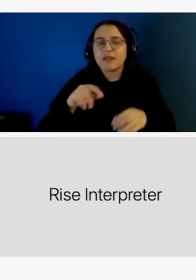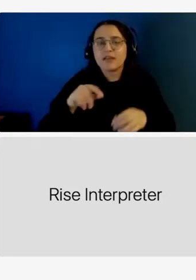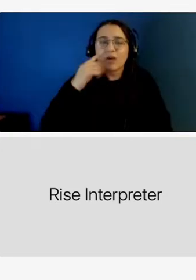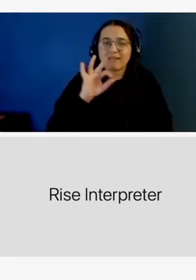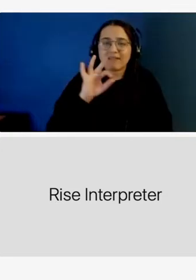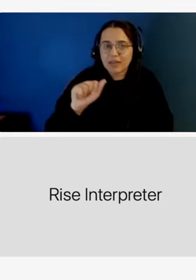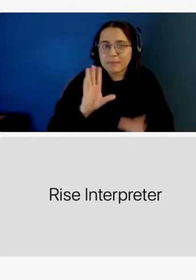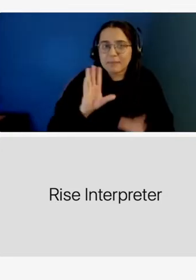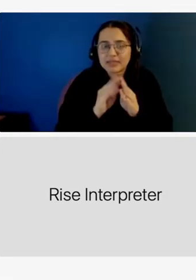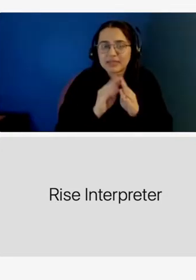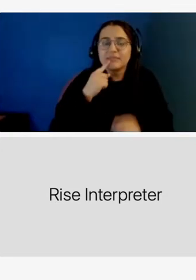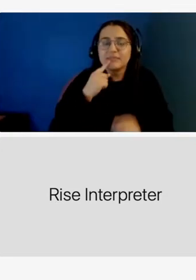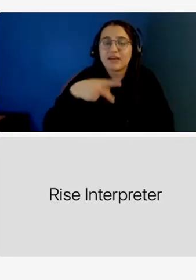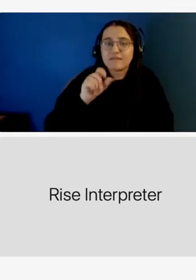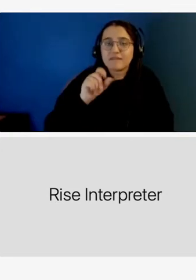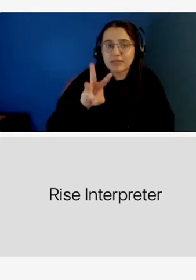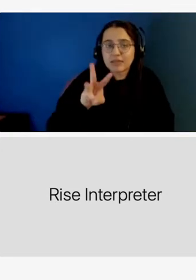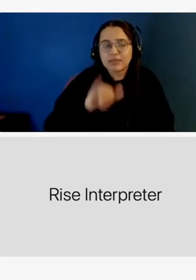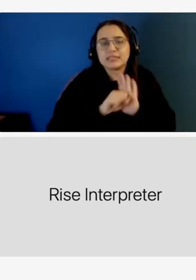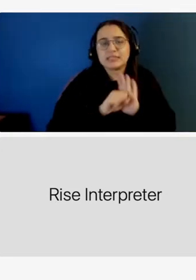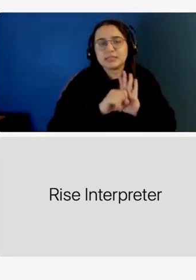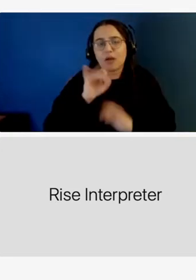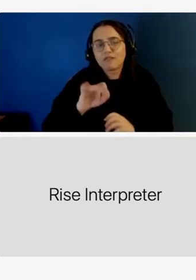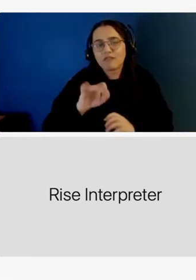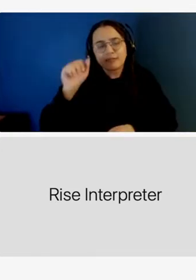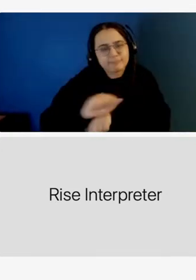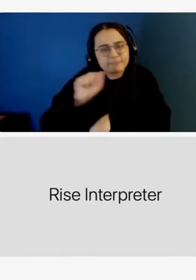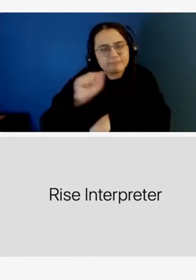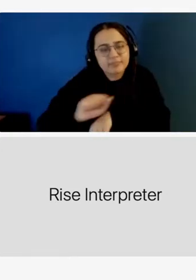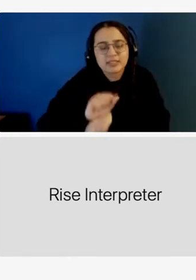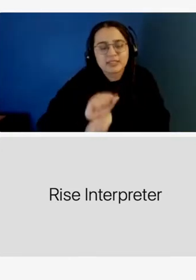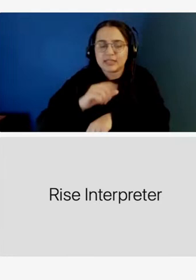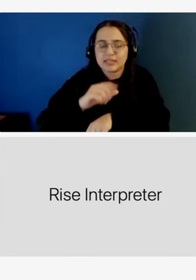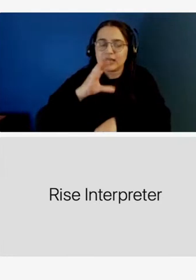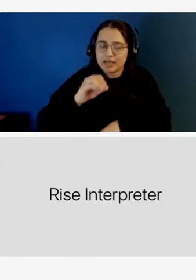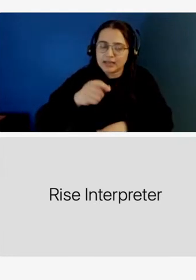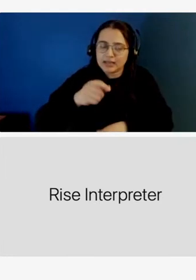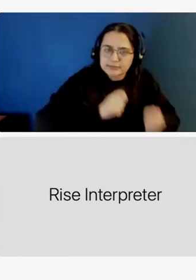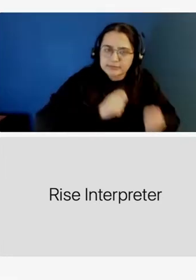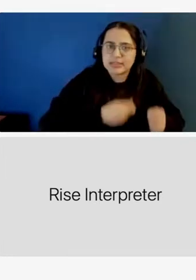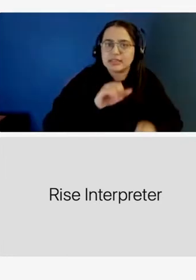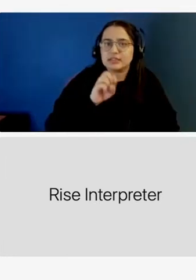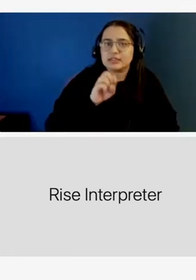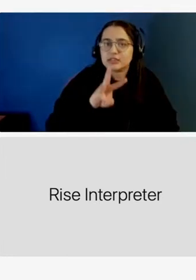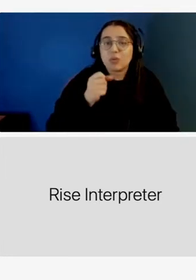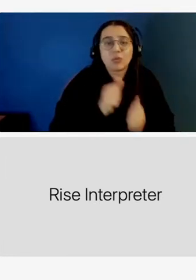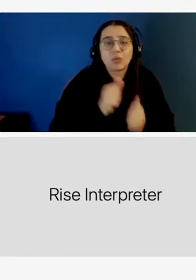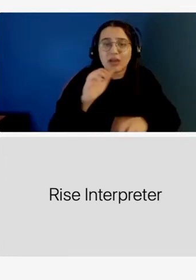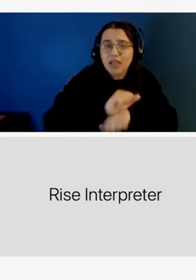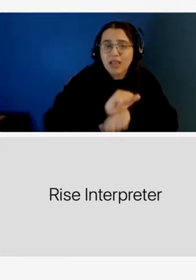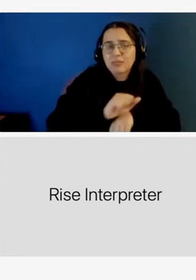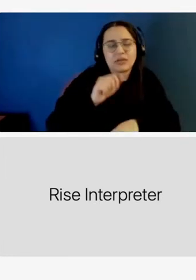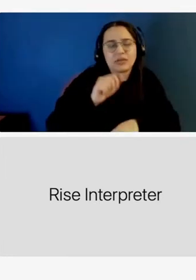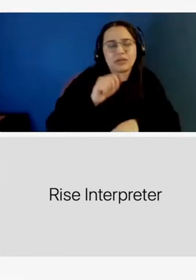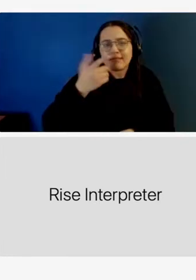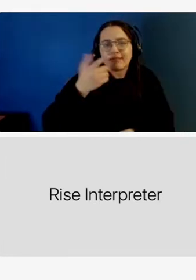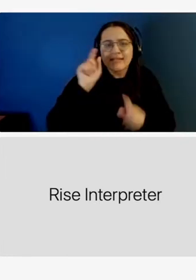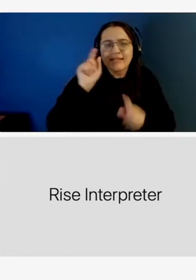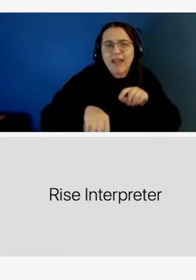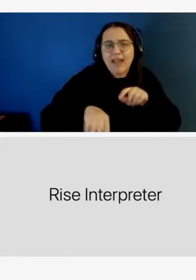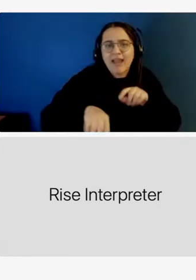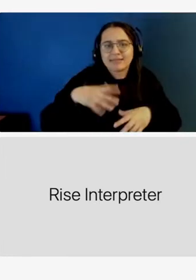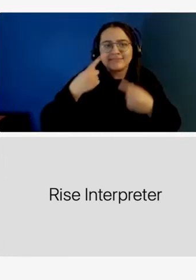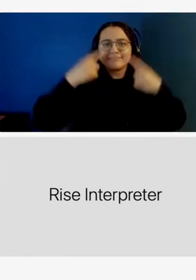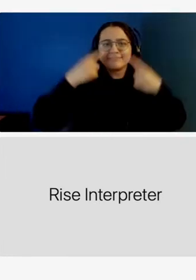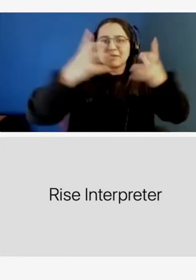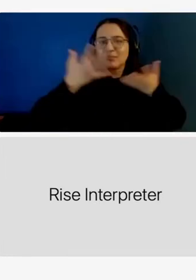labor and tillage of the soil, because without labor, neither knowledge nor wisdom can accomplish much. And so you can have all the best ideas and all the creativity